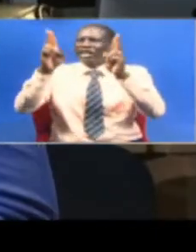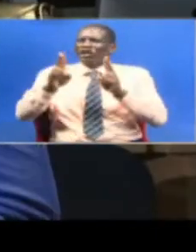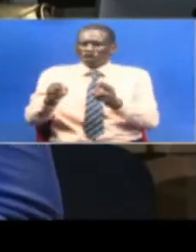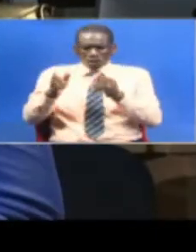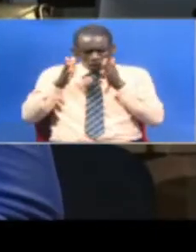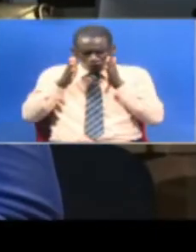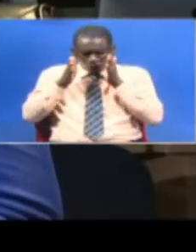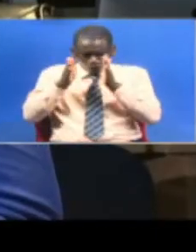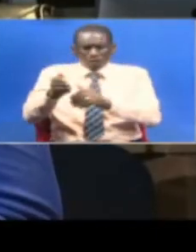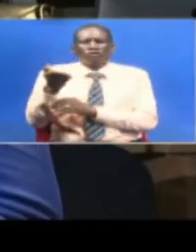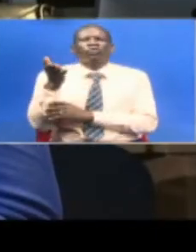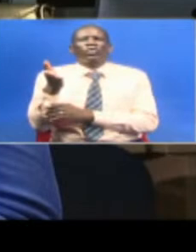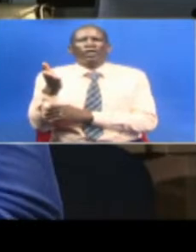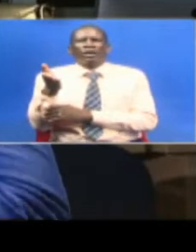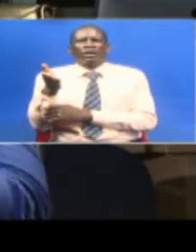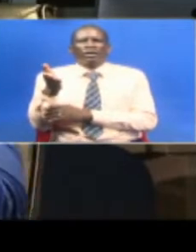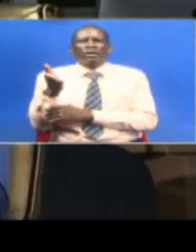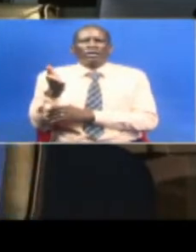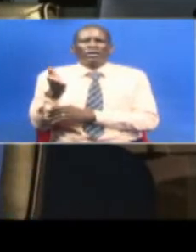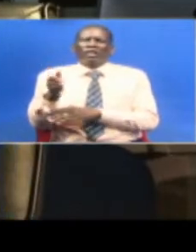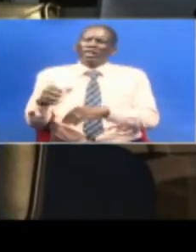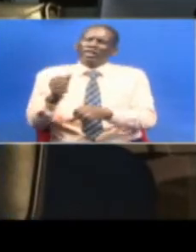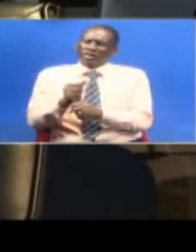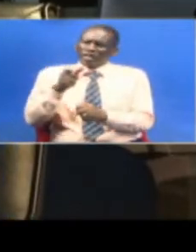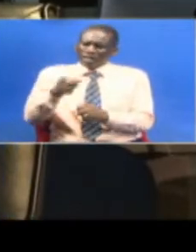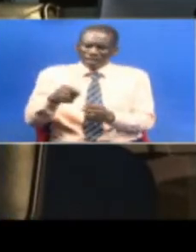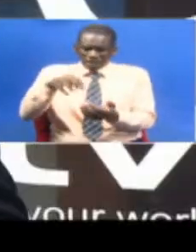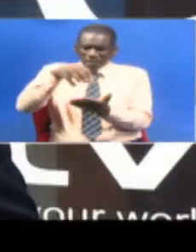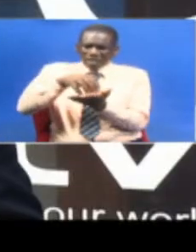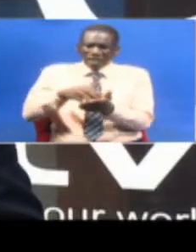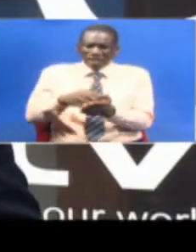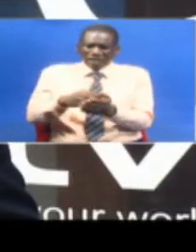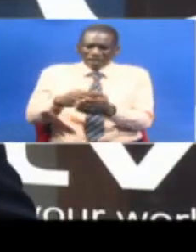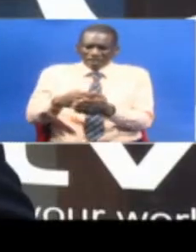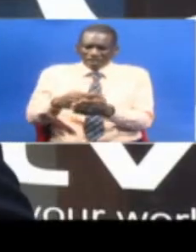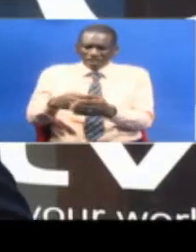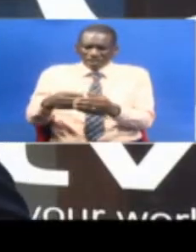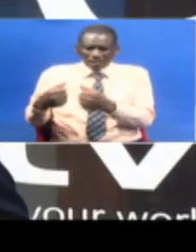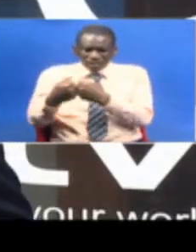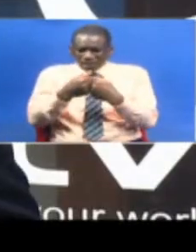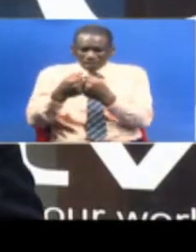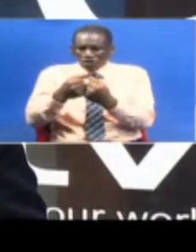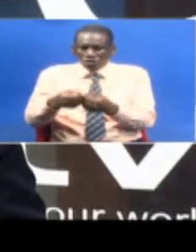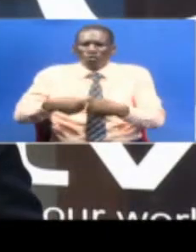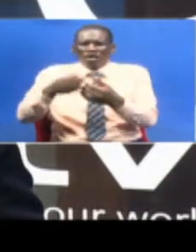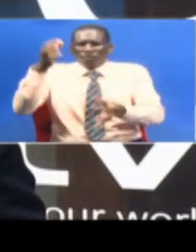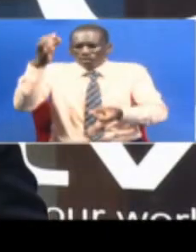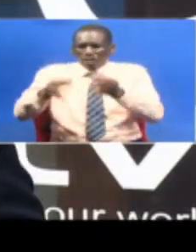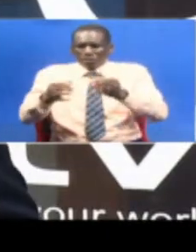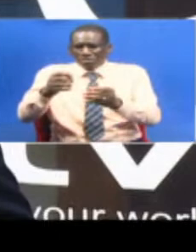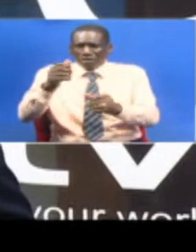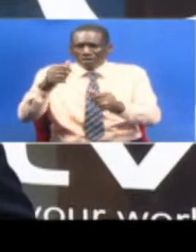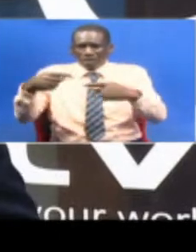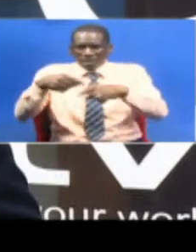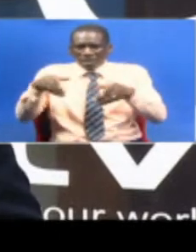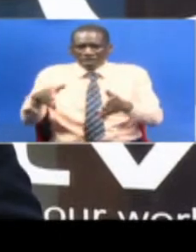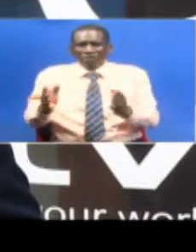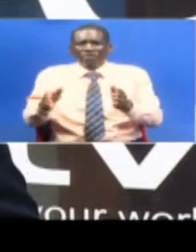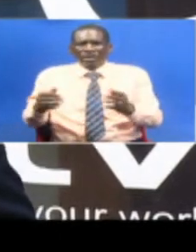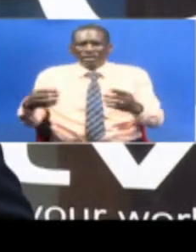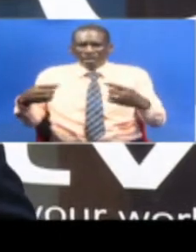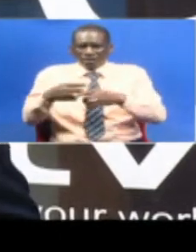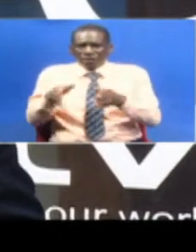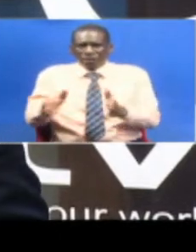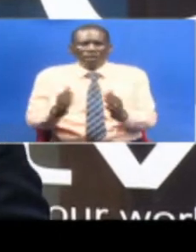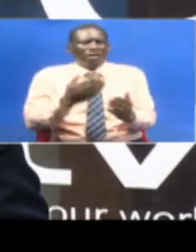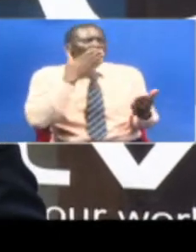was here. Did it ever give you any pressure to deliver in a certain way? Yes, thank you, Brian, for